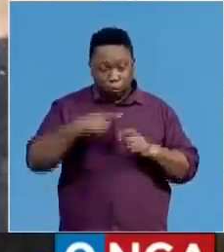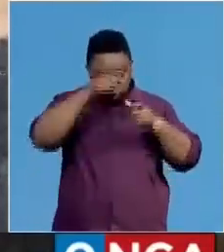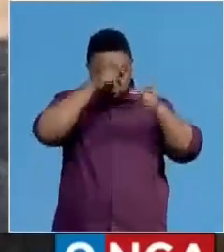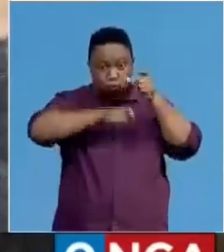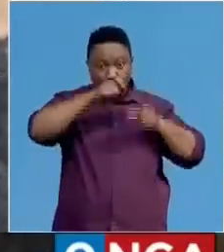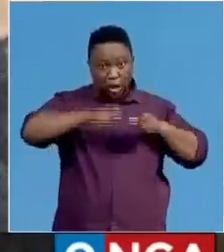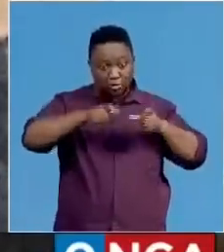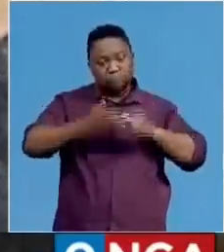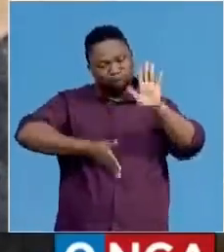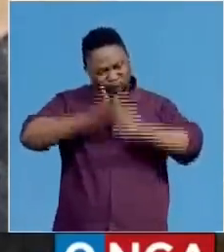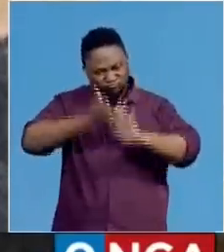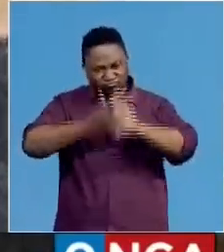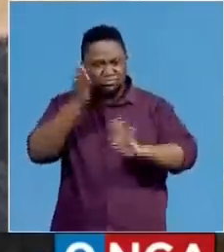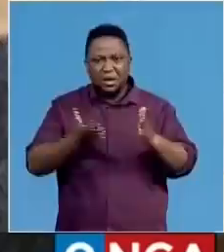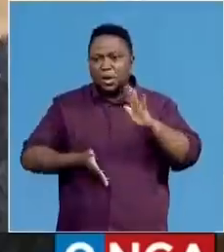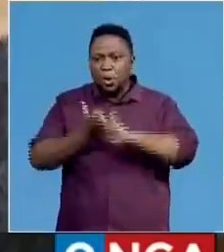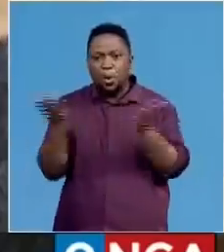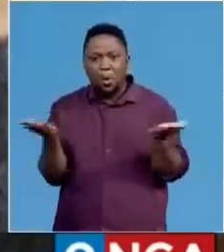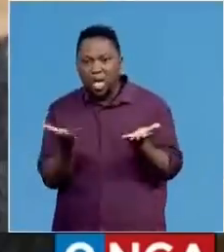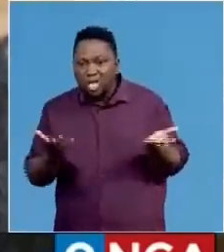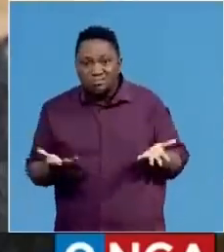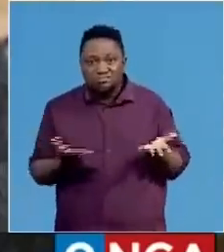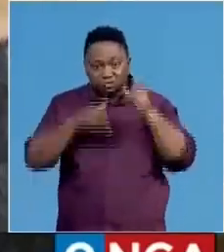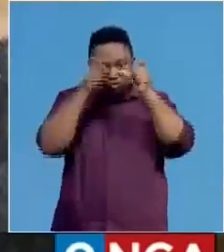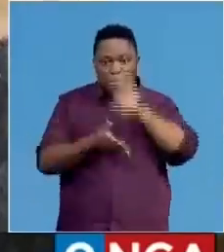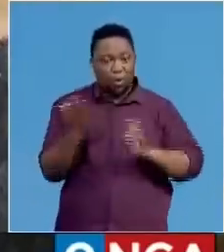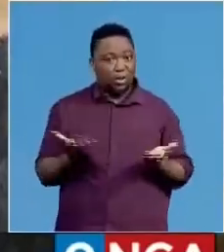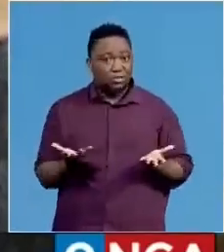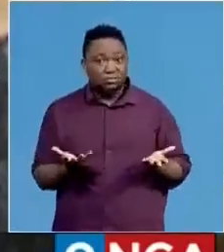students have been evacuated. Where are they being housed? Do we know as yet?